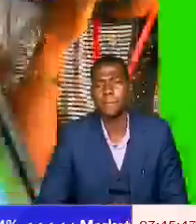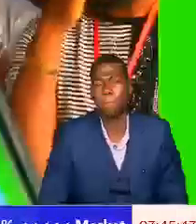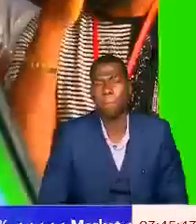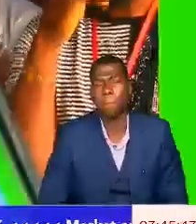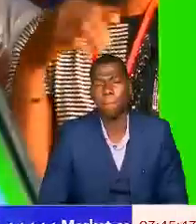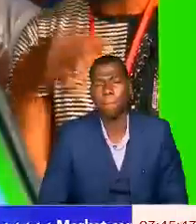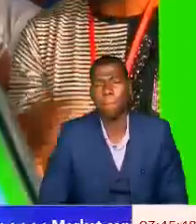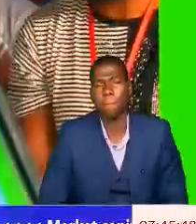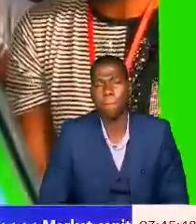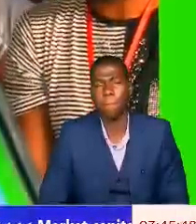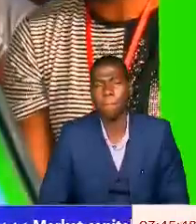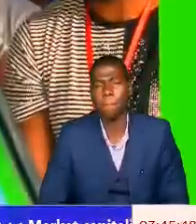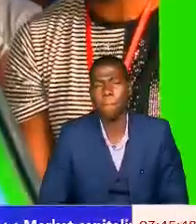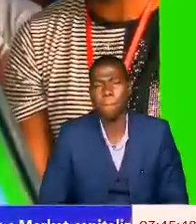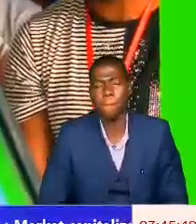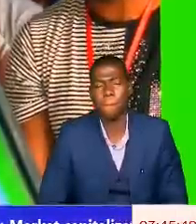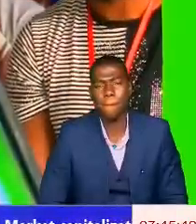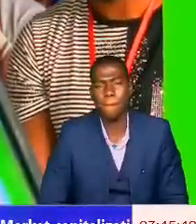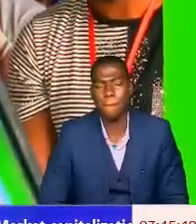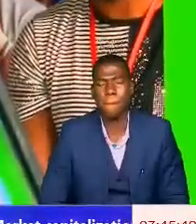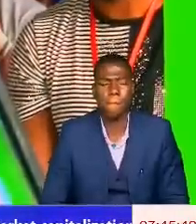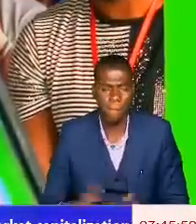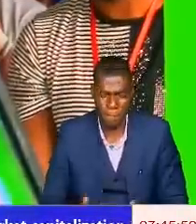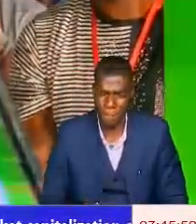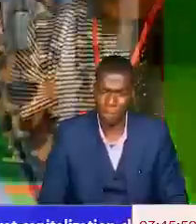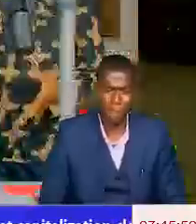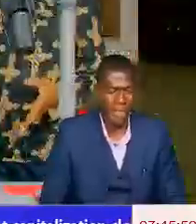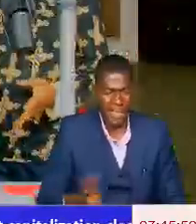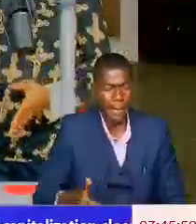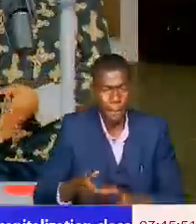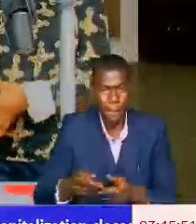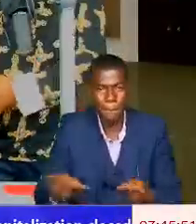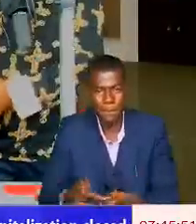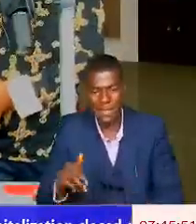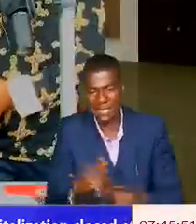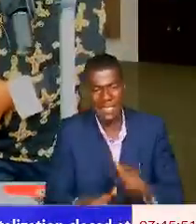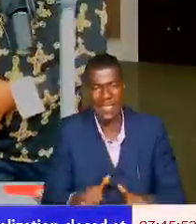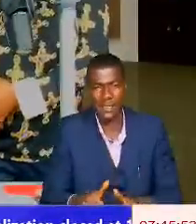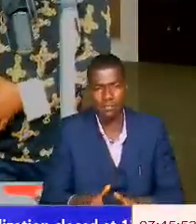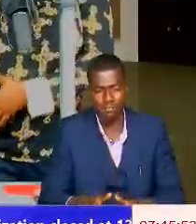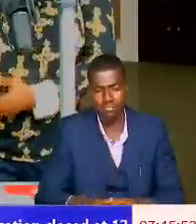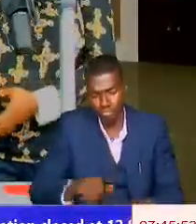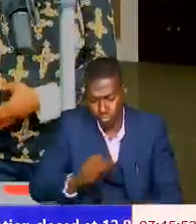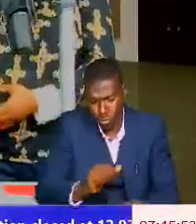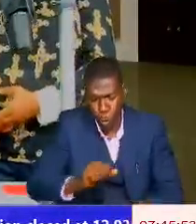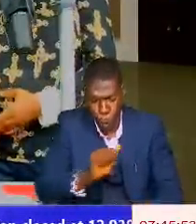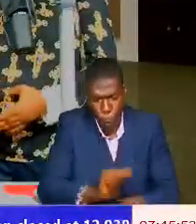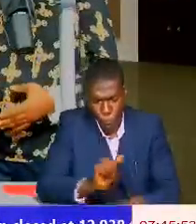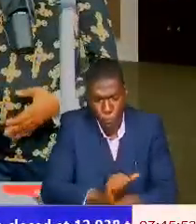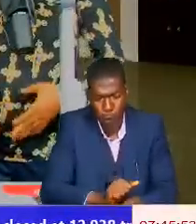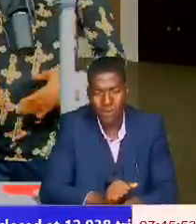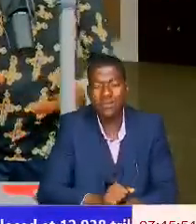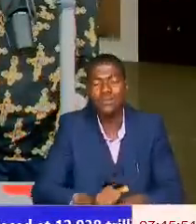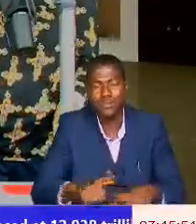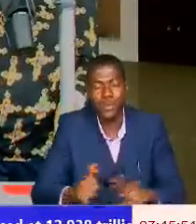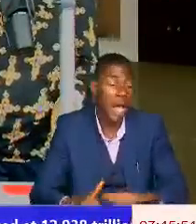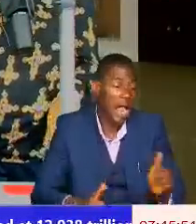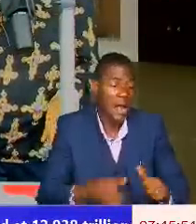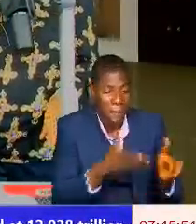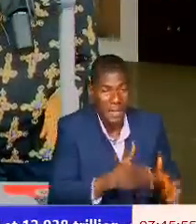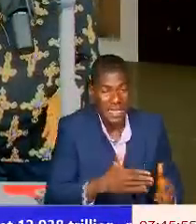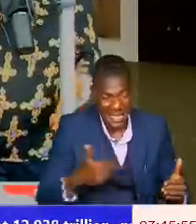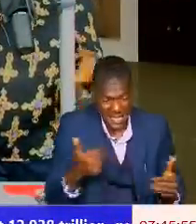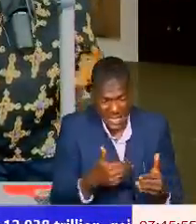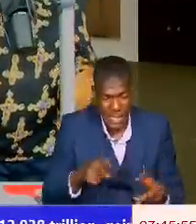Anywhere where you dey, make you dey relevant, make you do the one way, go help yourself, so that person way dey near you too, go get assistance, or go get even